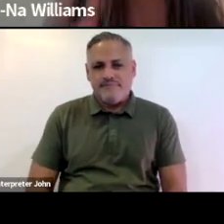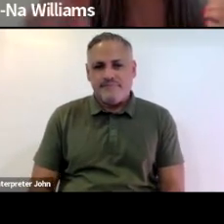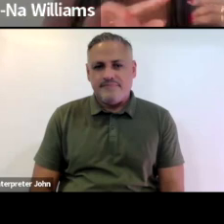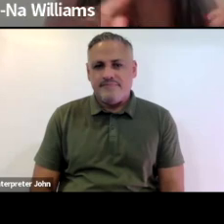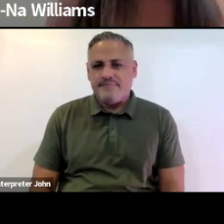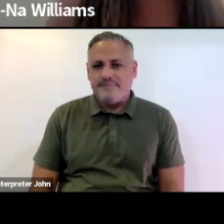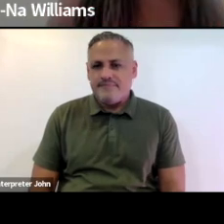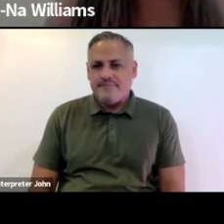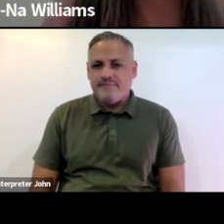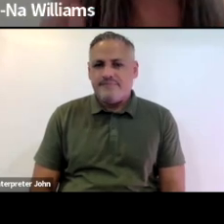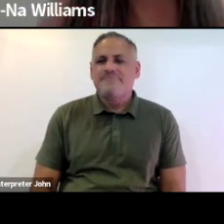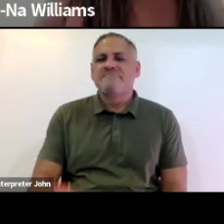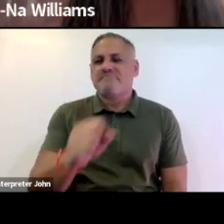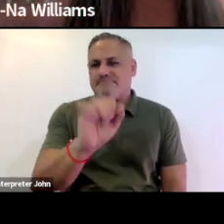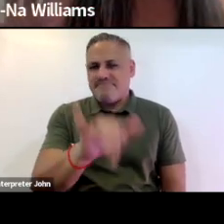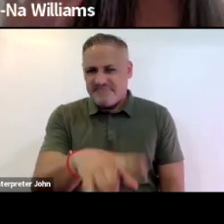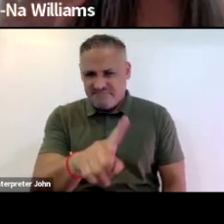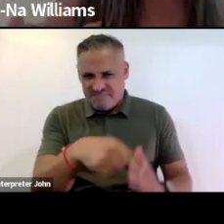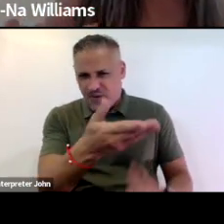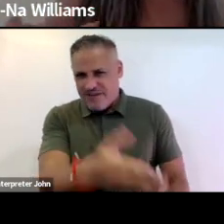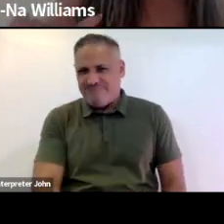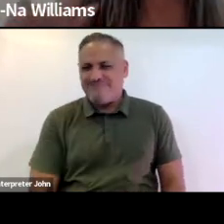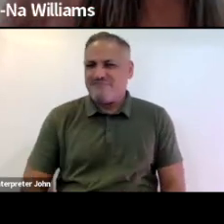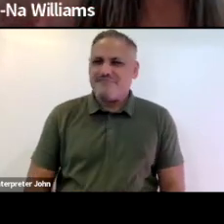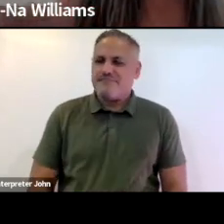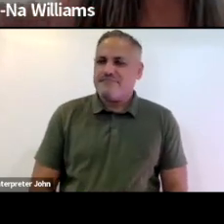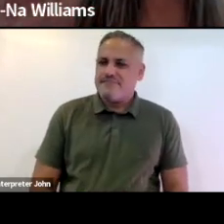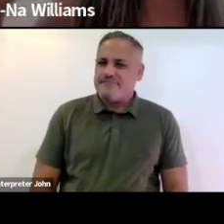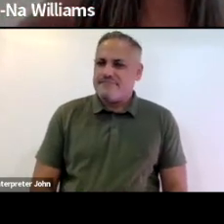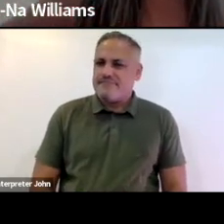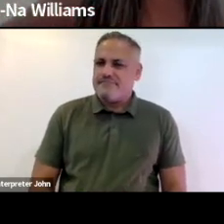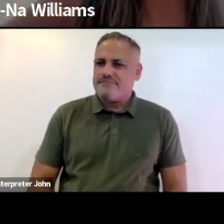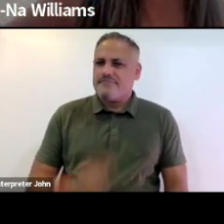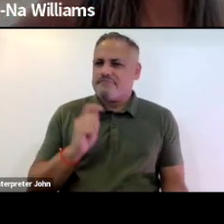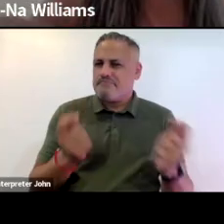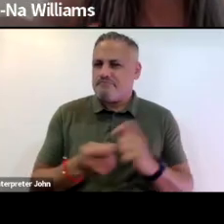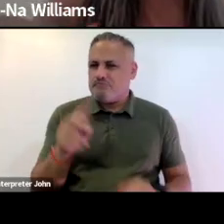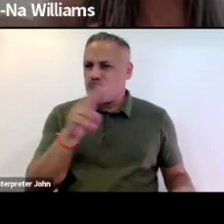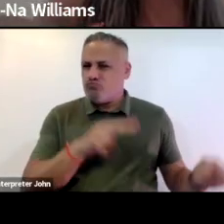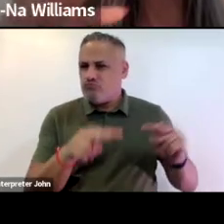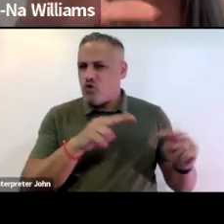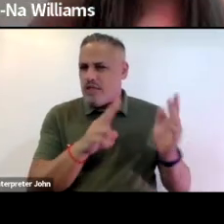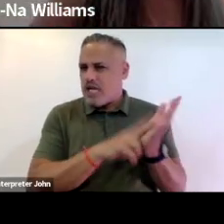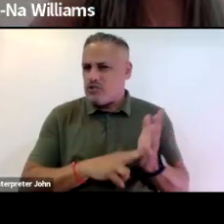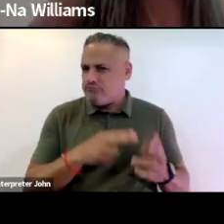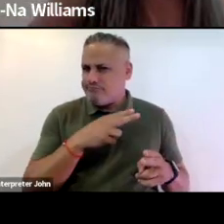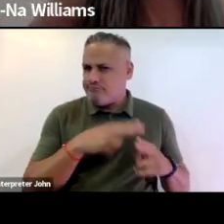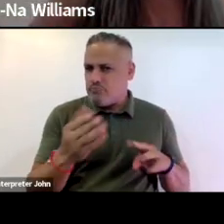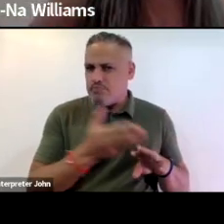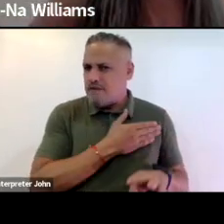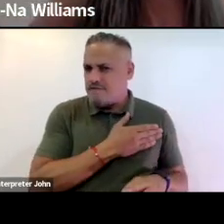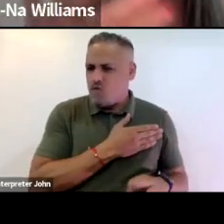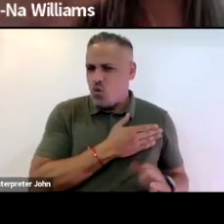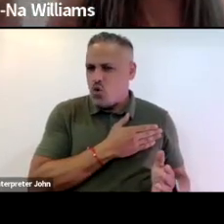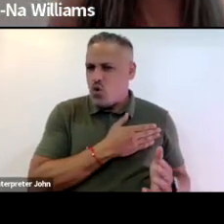Okay. Yes, start there. So let's switch to taking a look at the contract really quickly before we go into